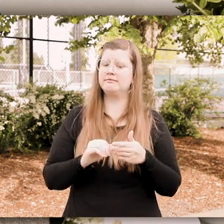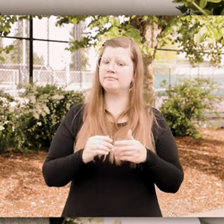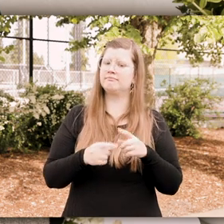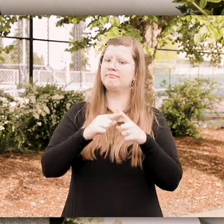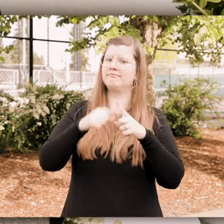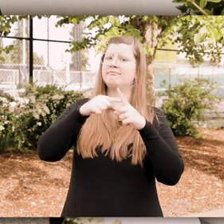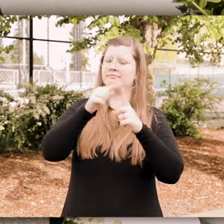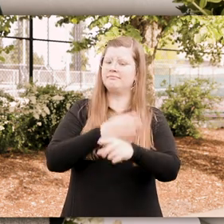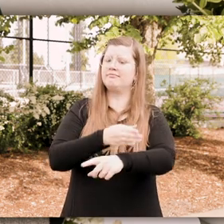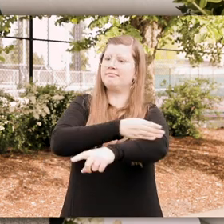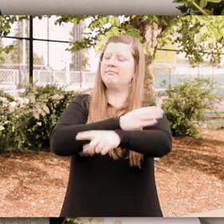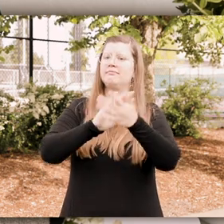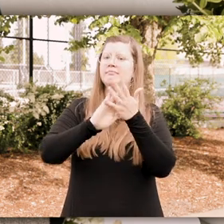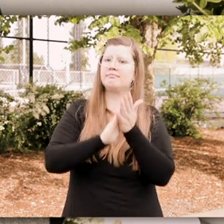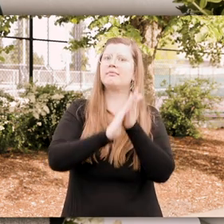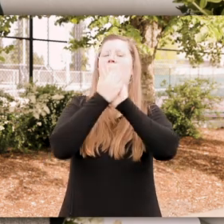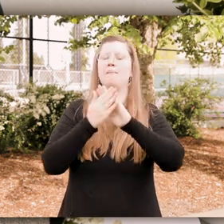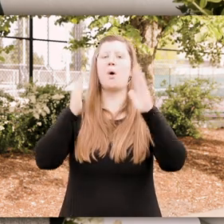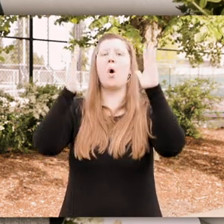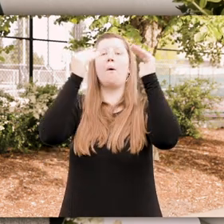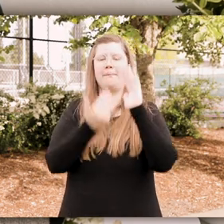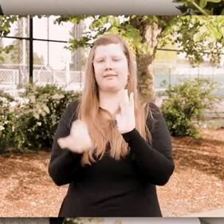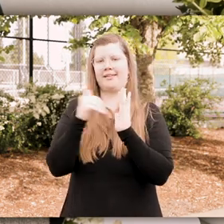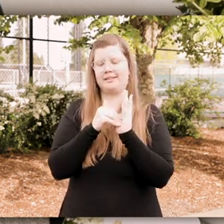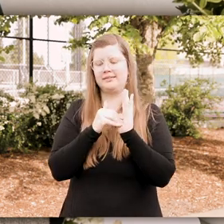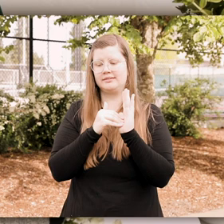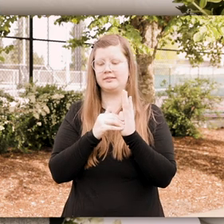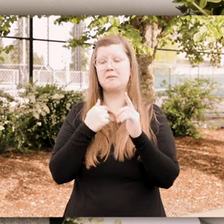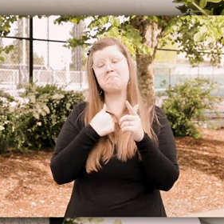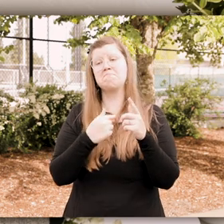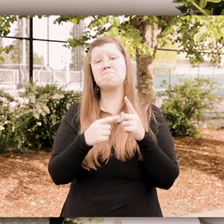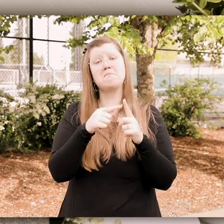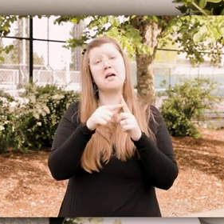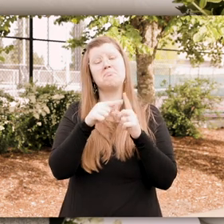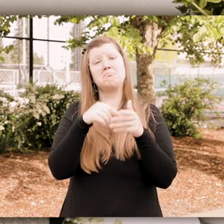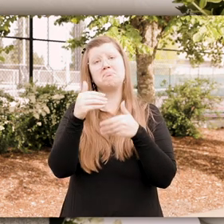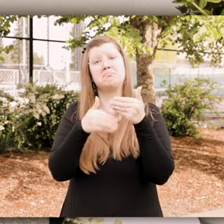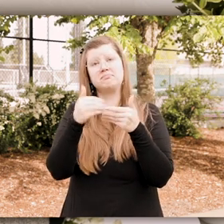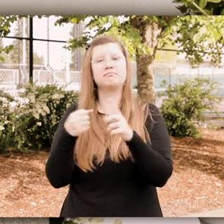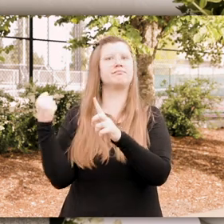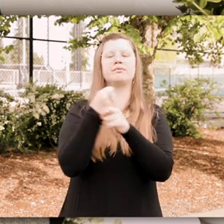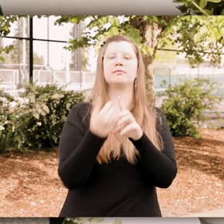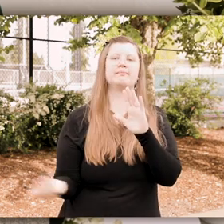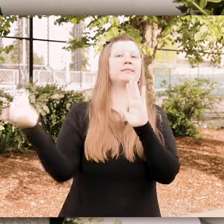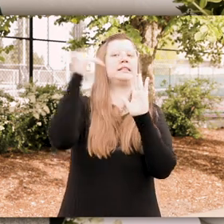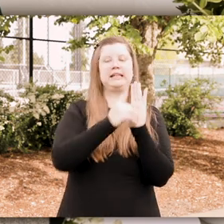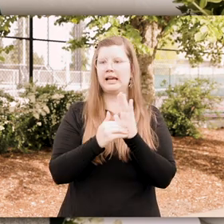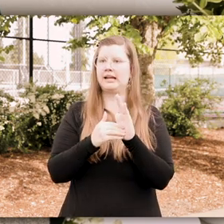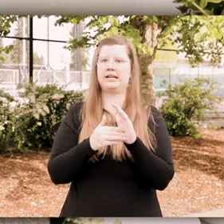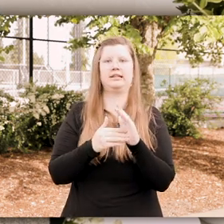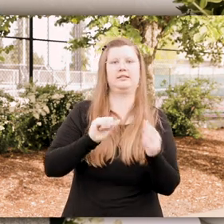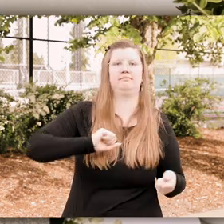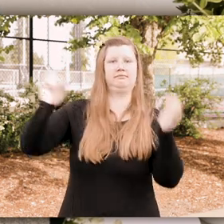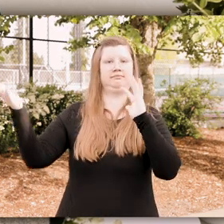when everything seemed to be looking up, life threw another curveball at us. In the same unpredictable fashion that my headaches had emerged, we found